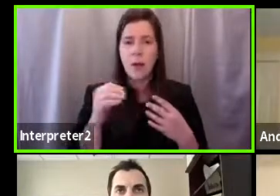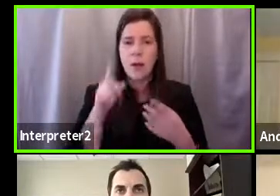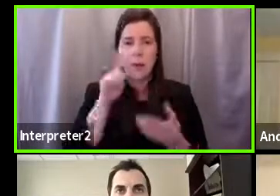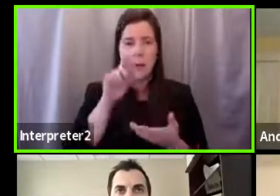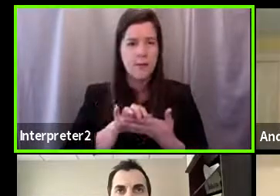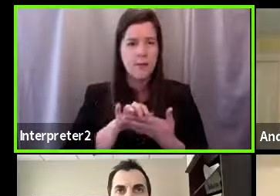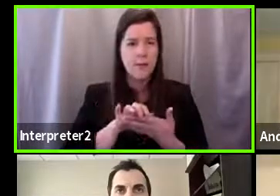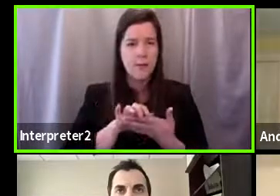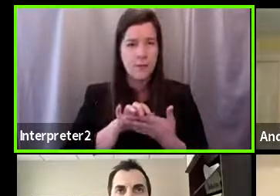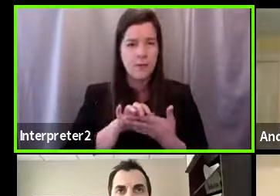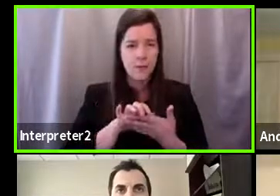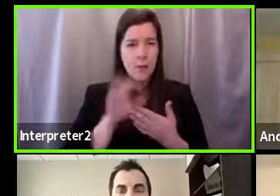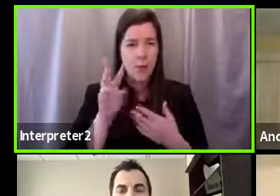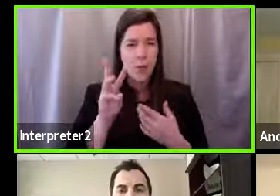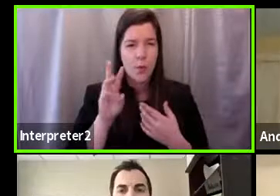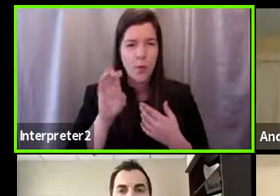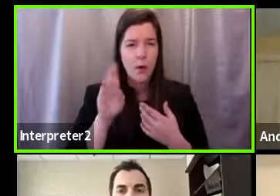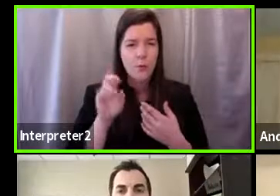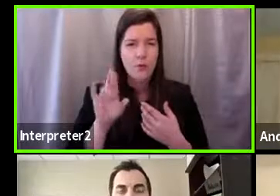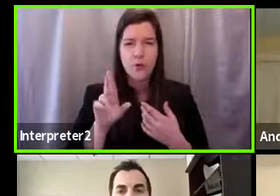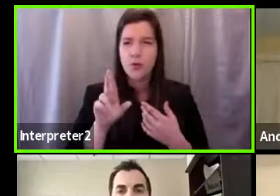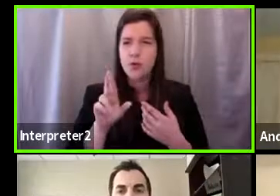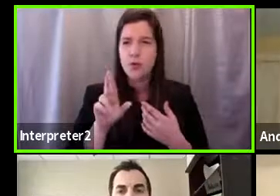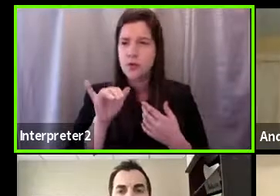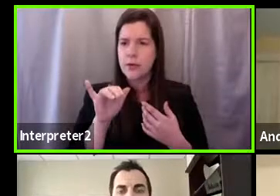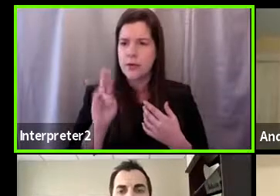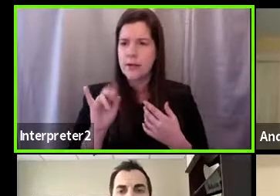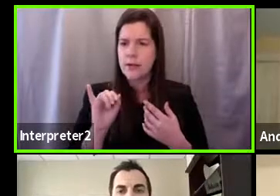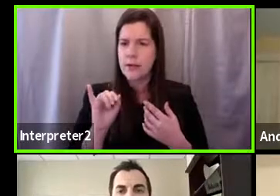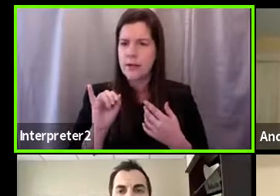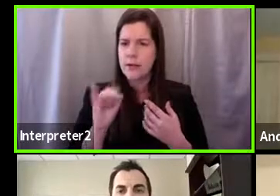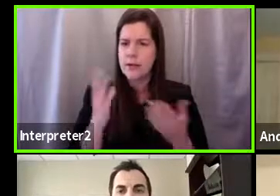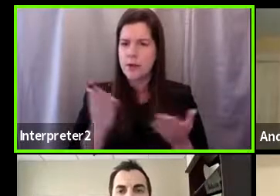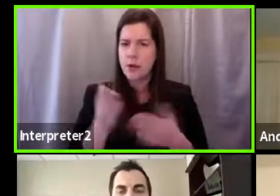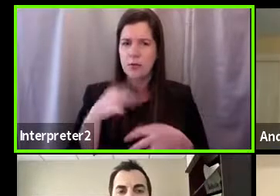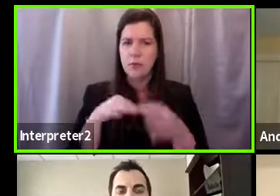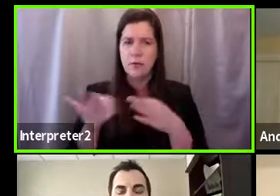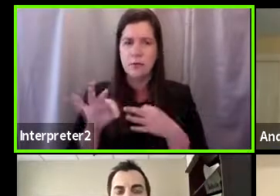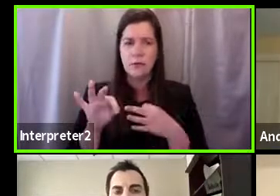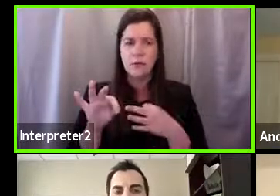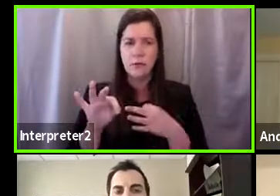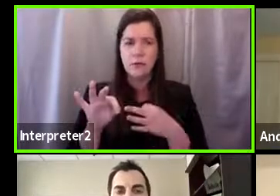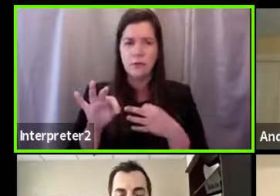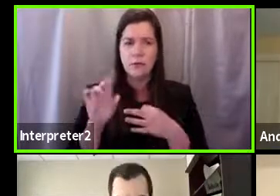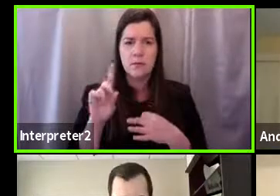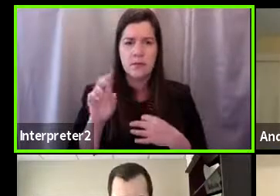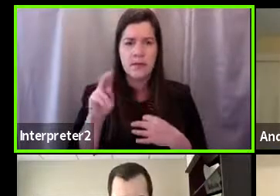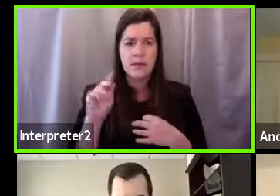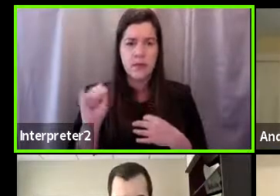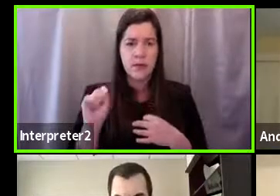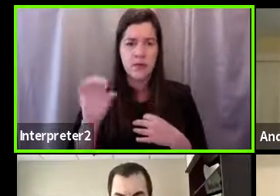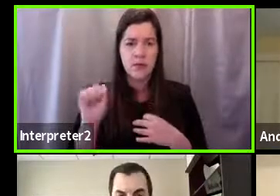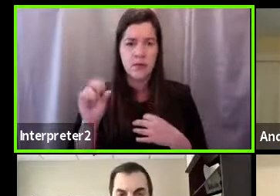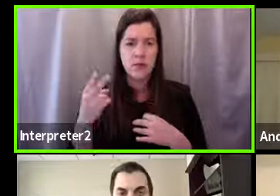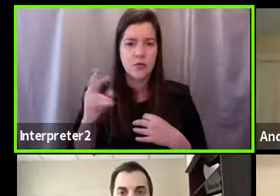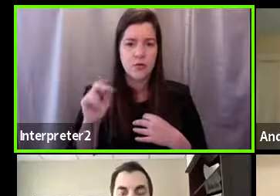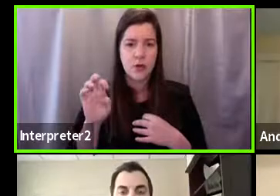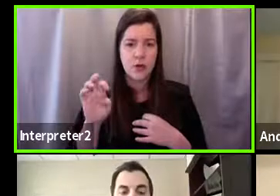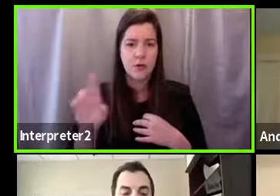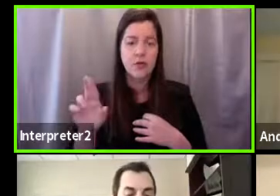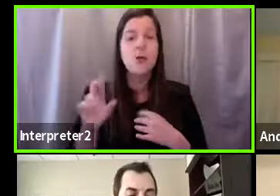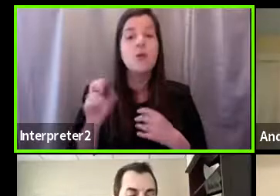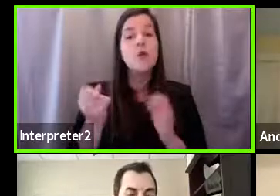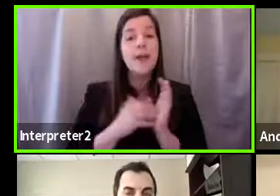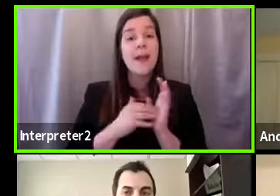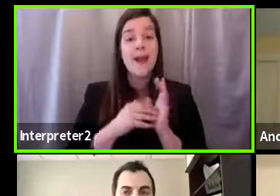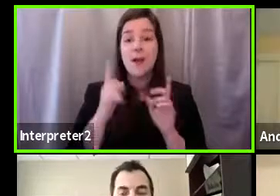that Webster Yee is standing in for Dennis Schrader today. So we'll start with the 4 of you as a panel, though we're